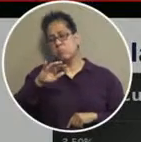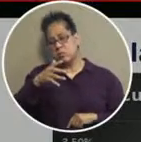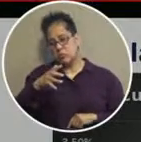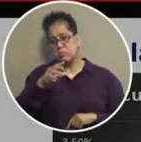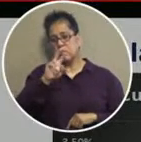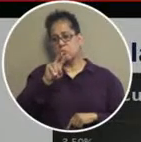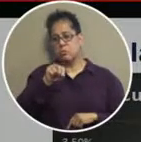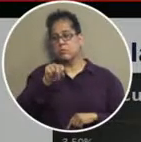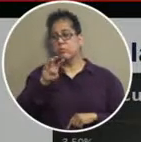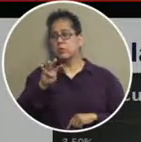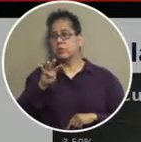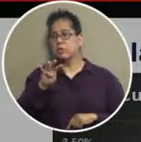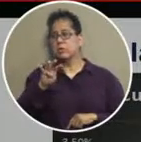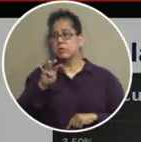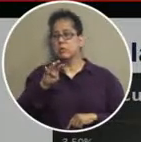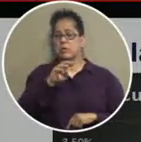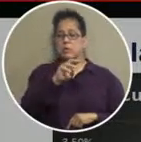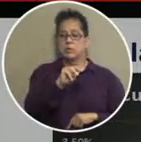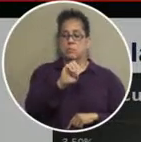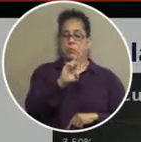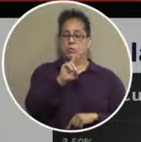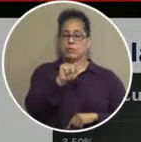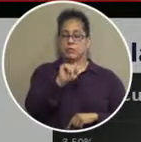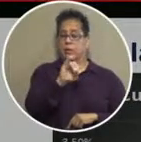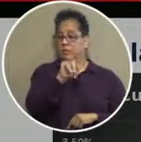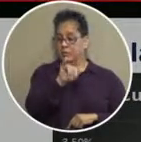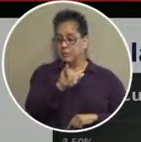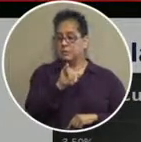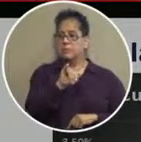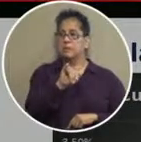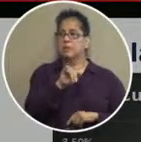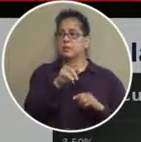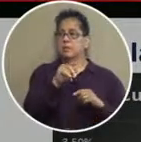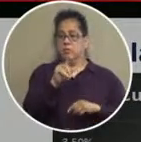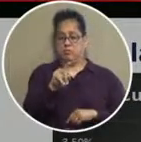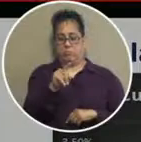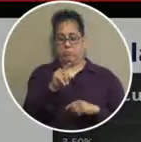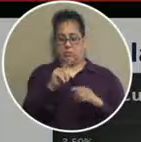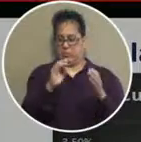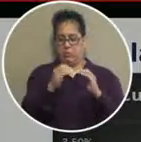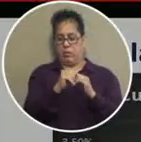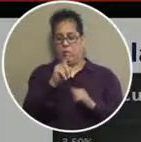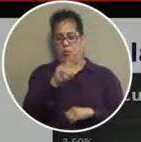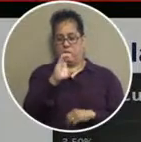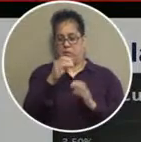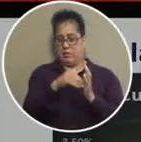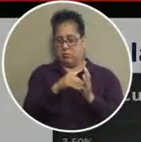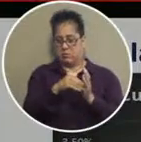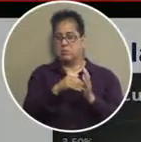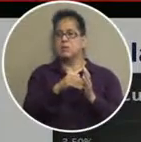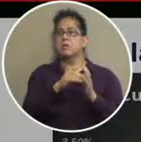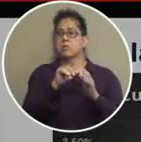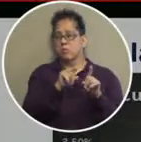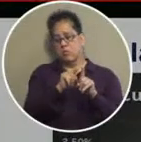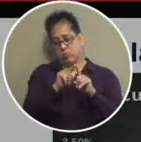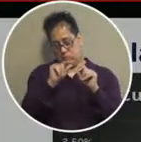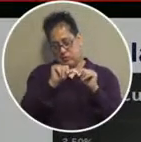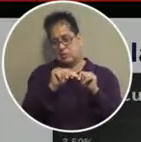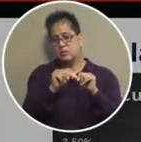approximately. Our mortality rate, standardized to 100,000 of population, also continue